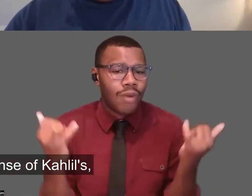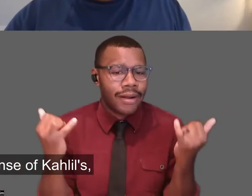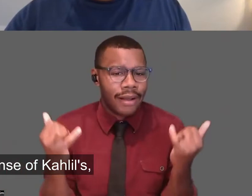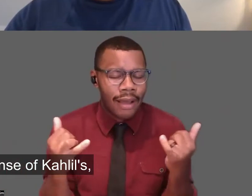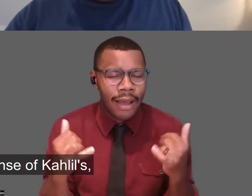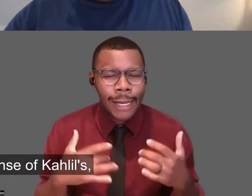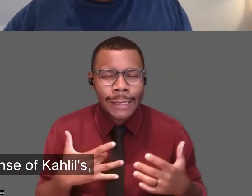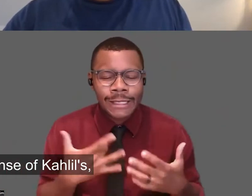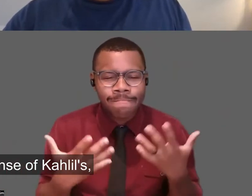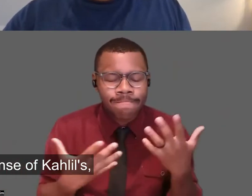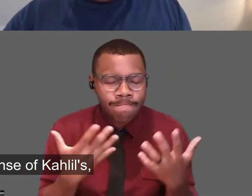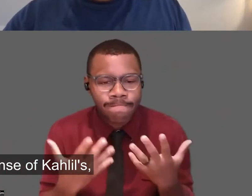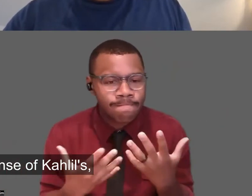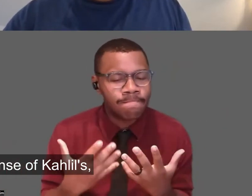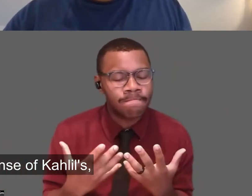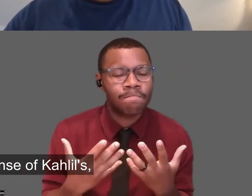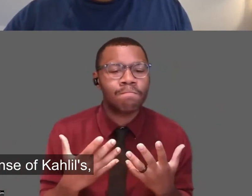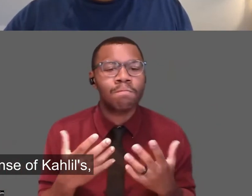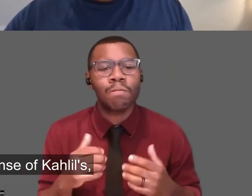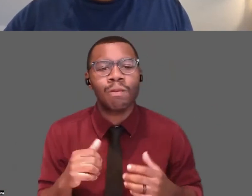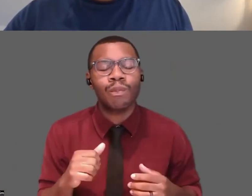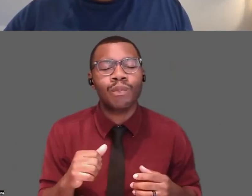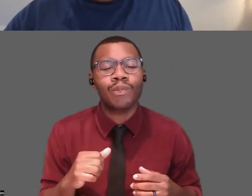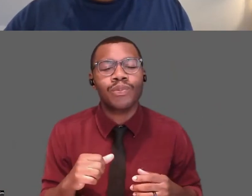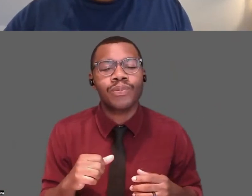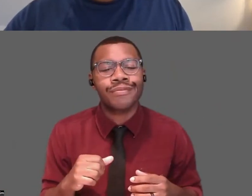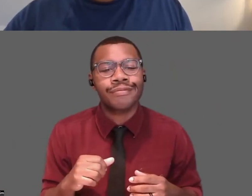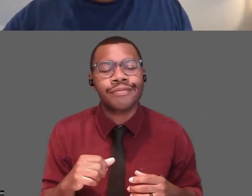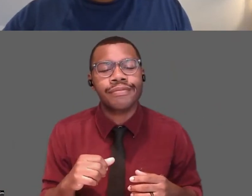the sense of